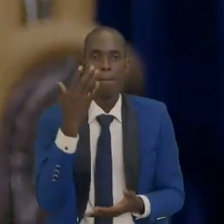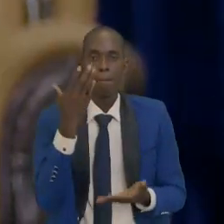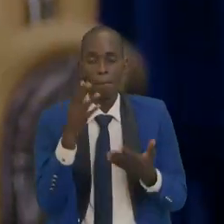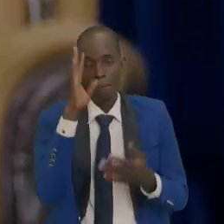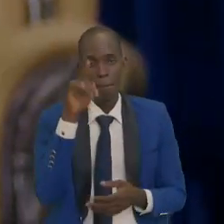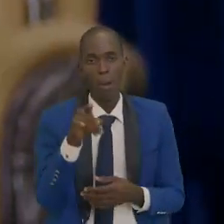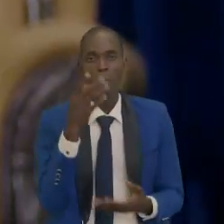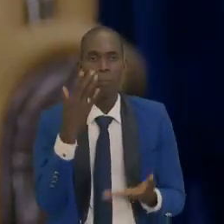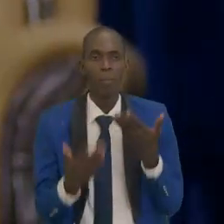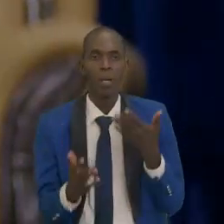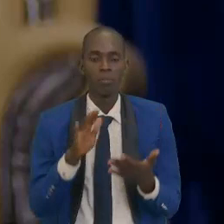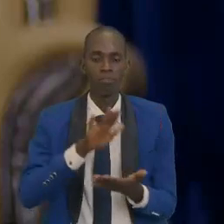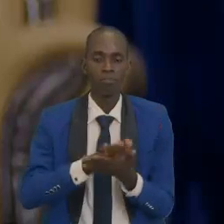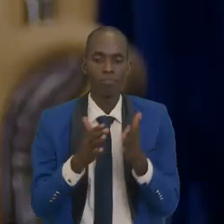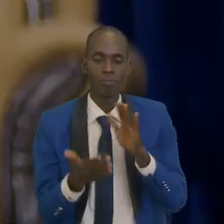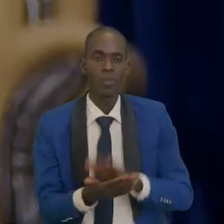become